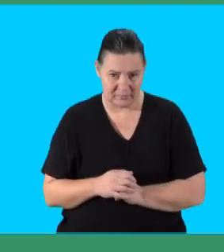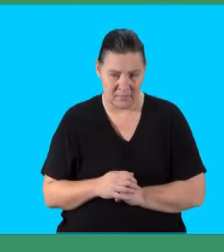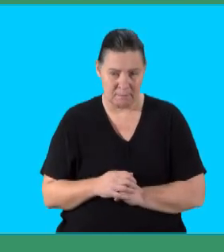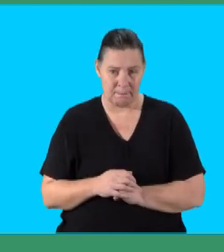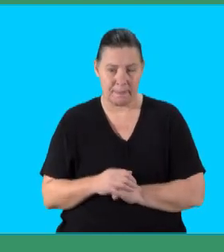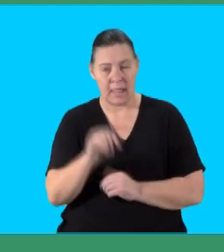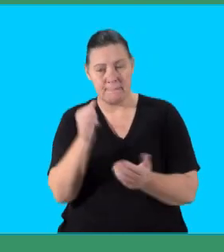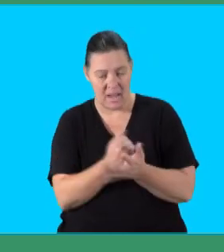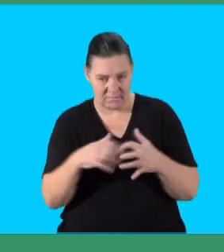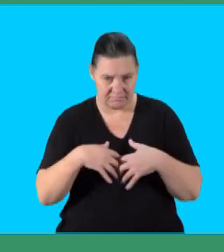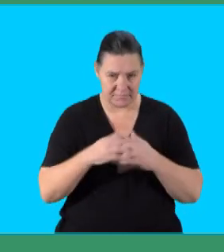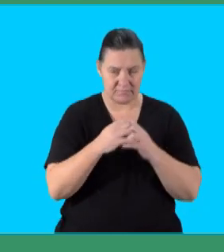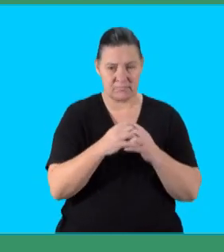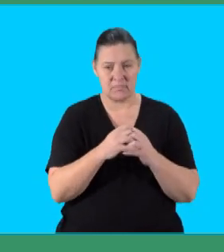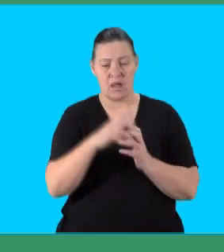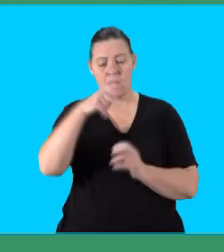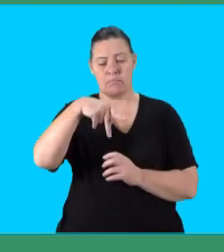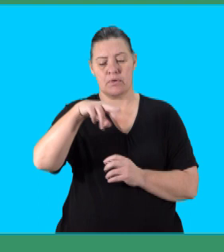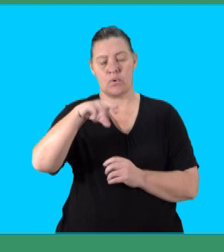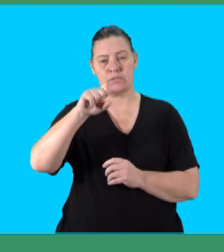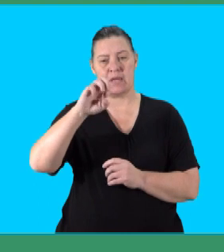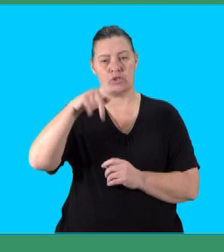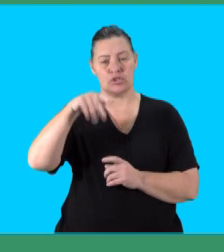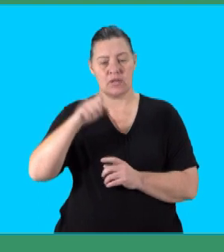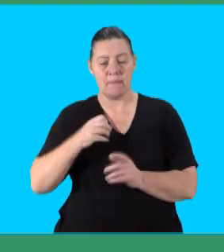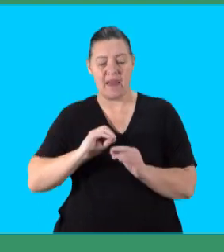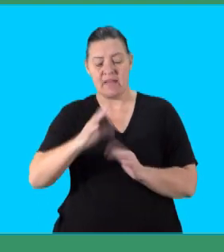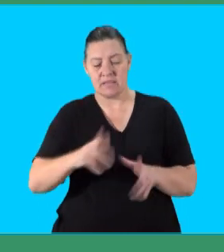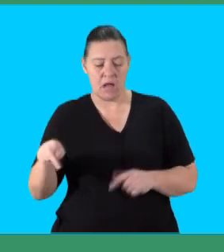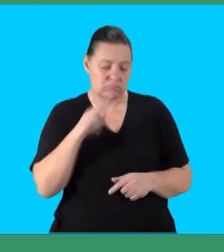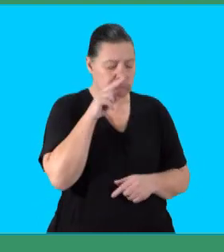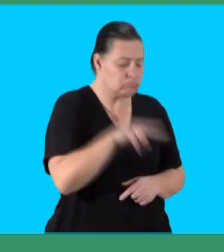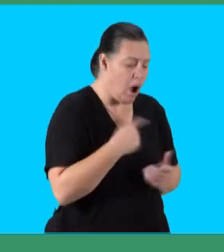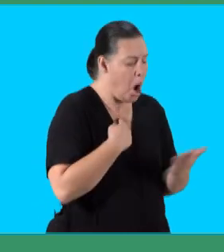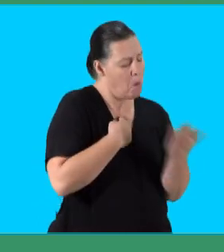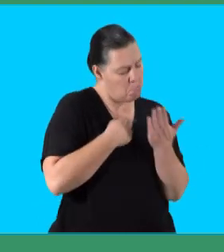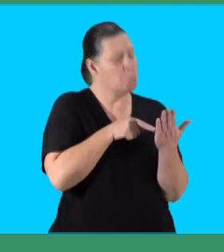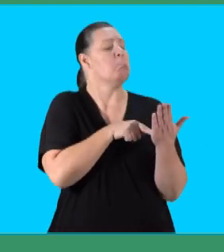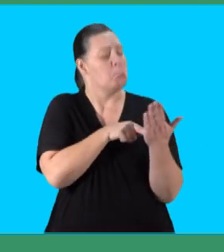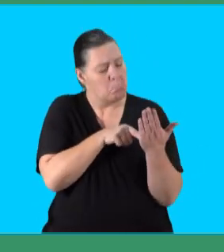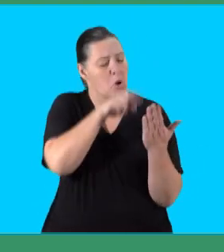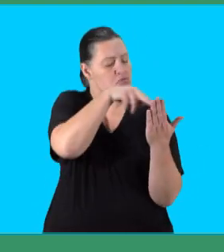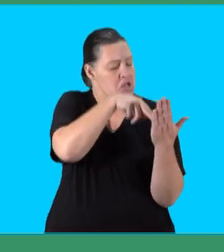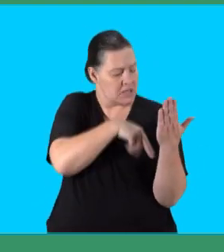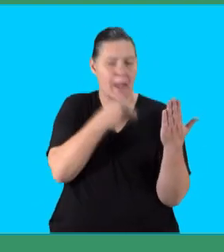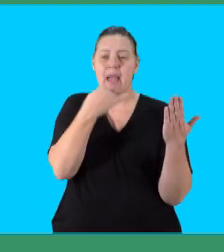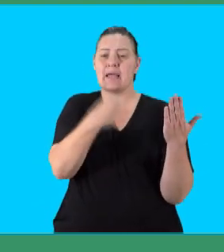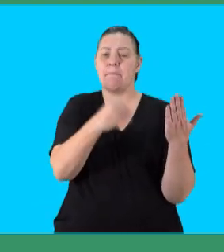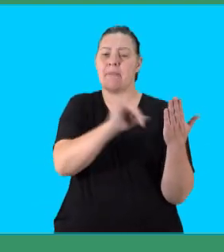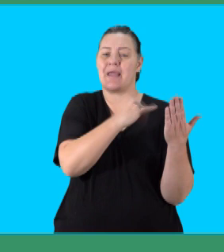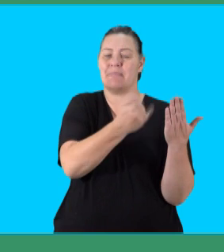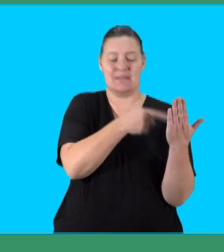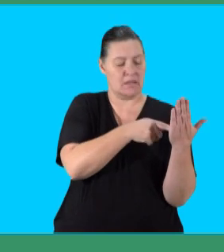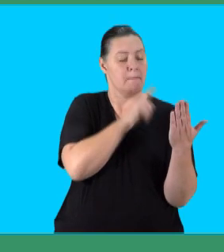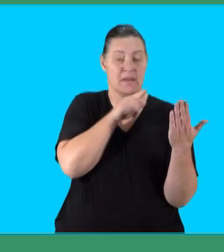We need to draw up a prospectus for potential investors. We need to make sure that we draw up a prospectus, which is an invitation to